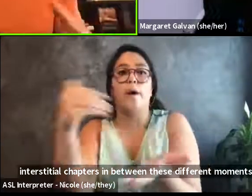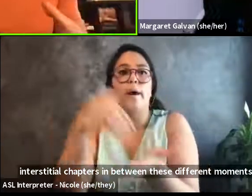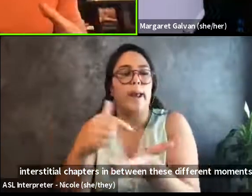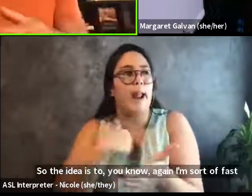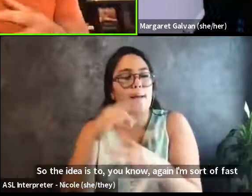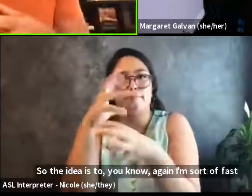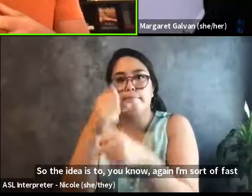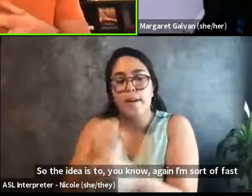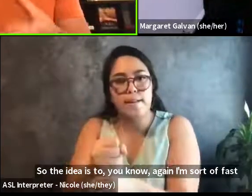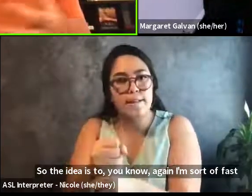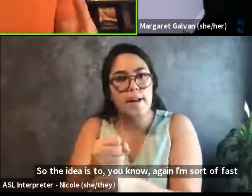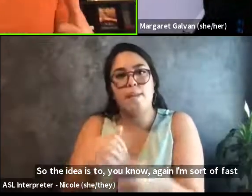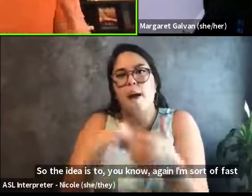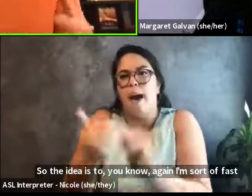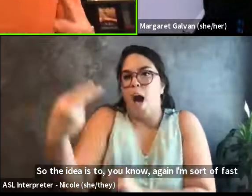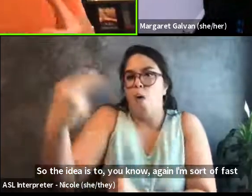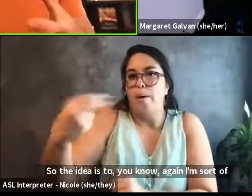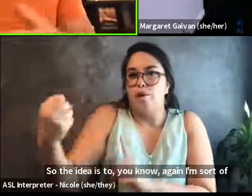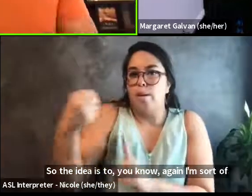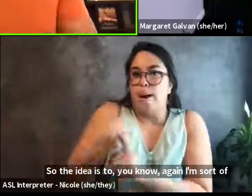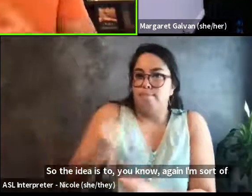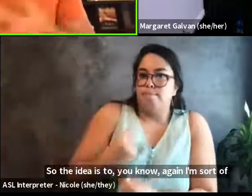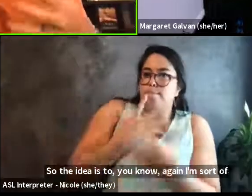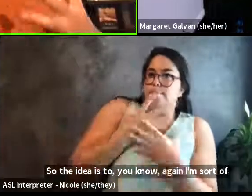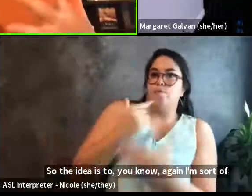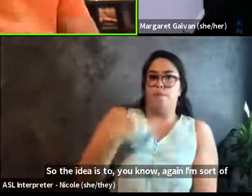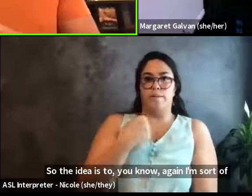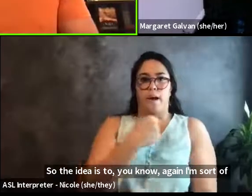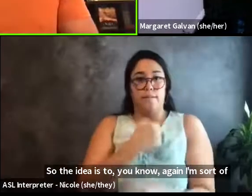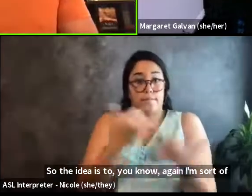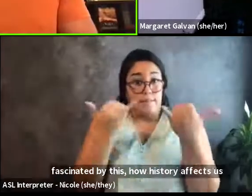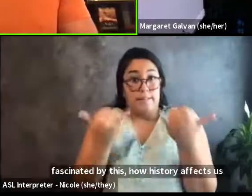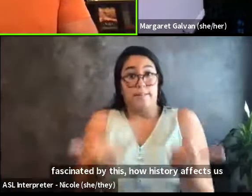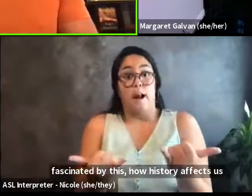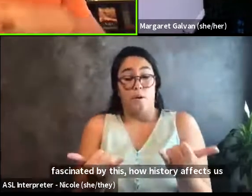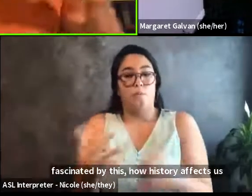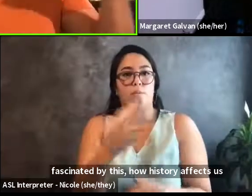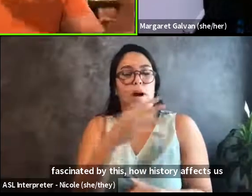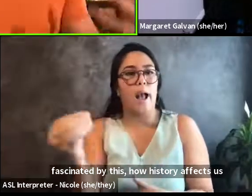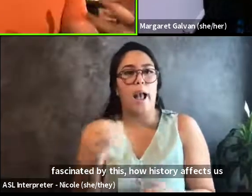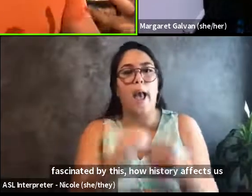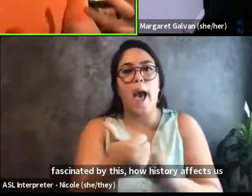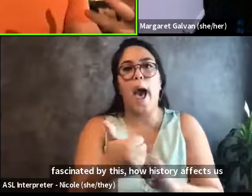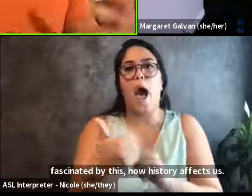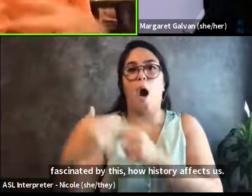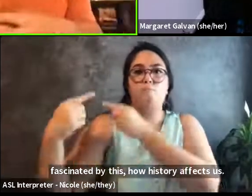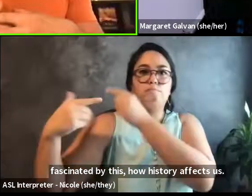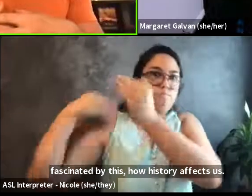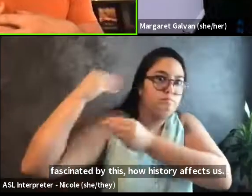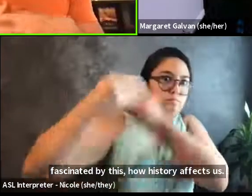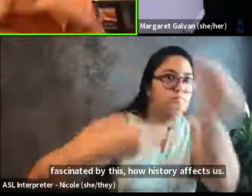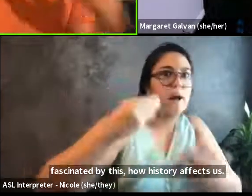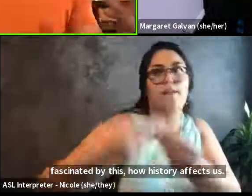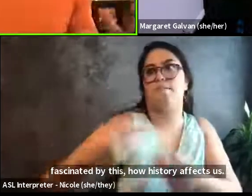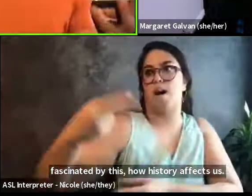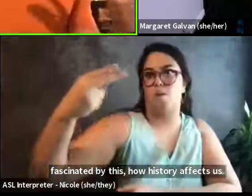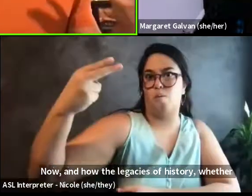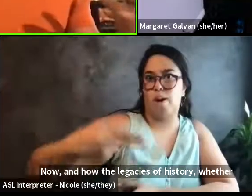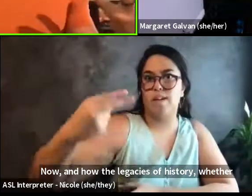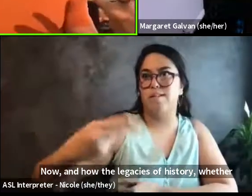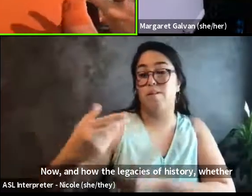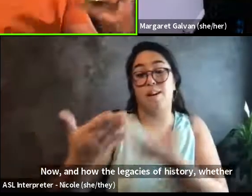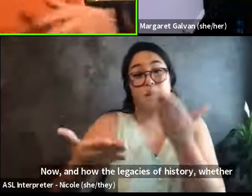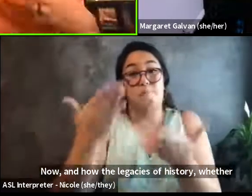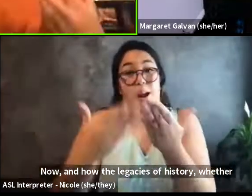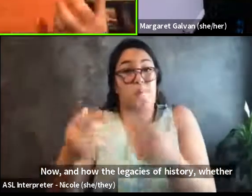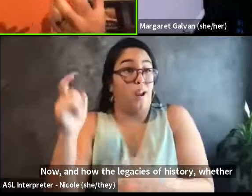by this, how history affects us, um, now and how, uh, the legacies of history, whether we're conscious of them or